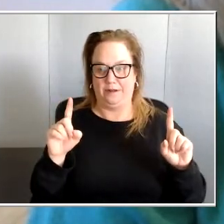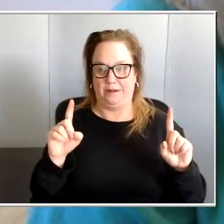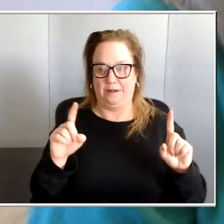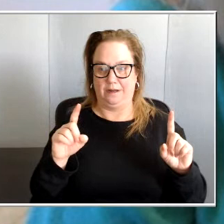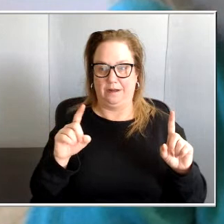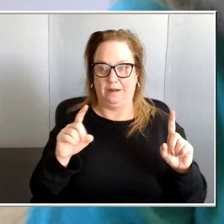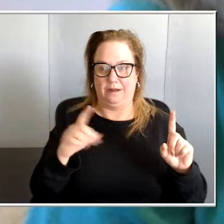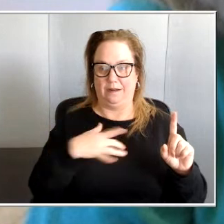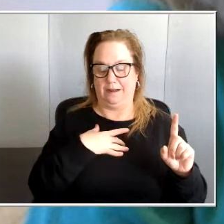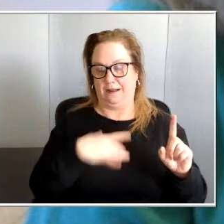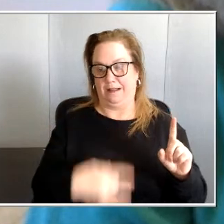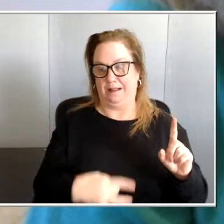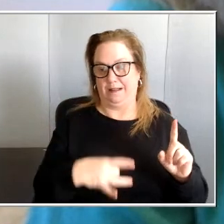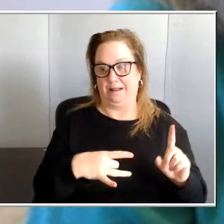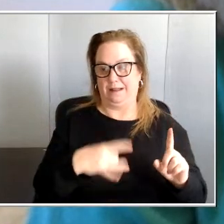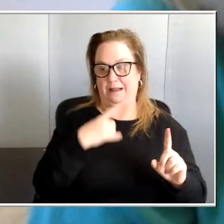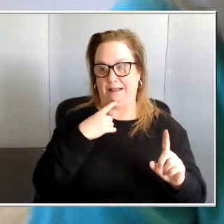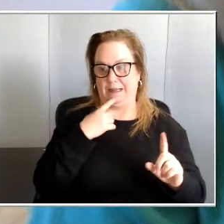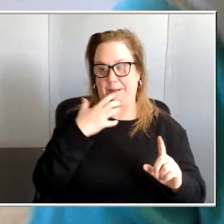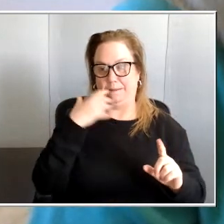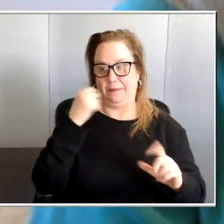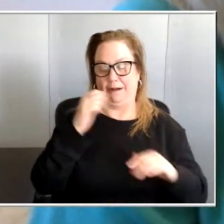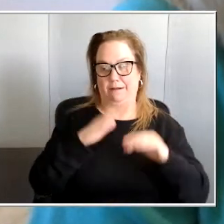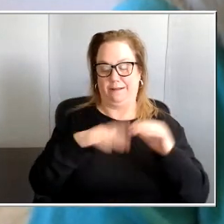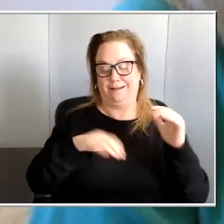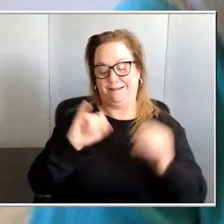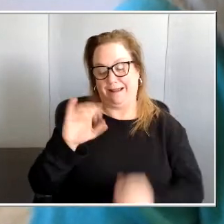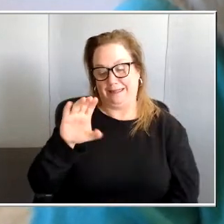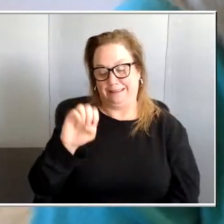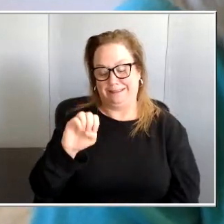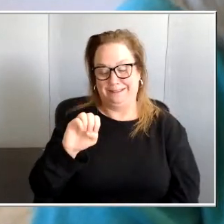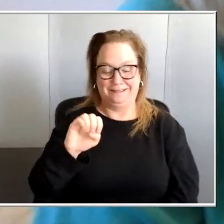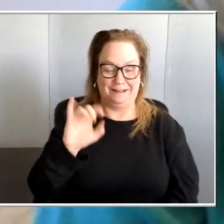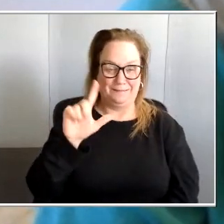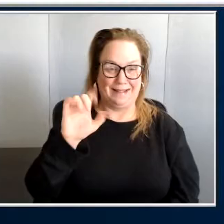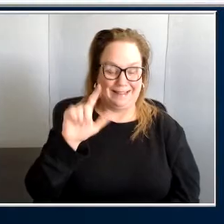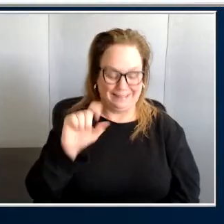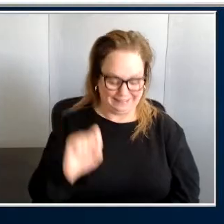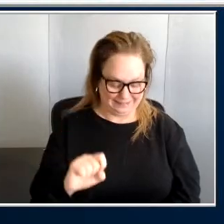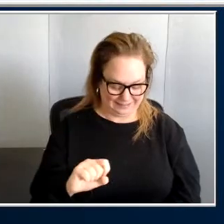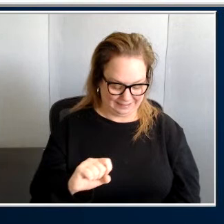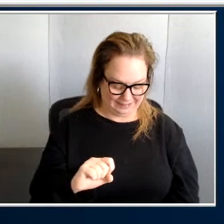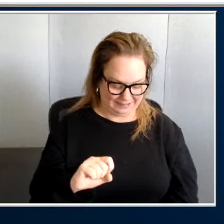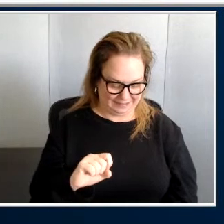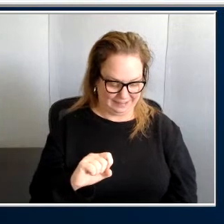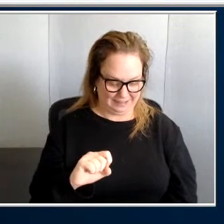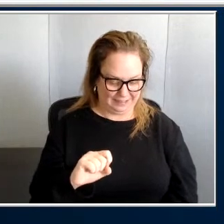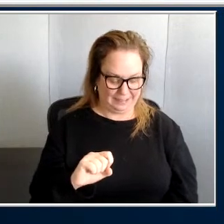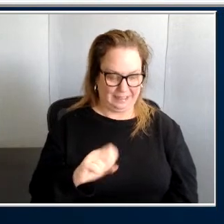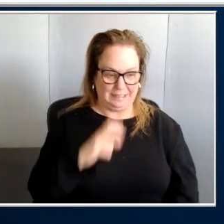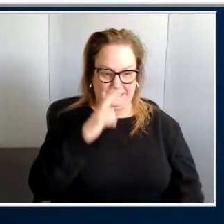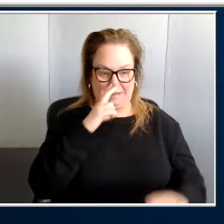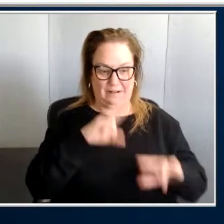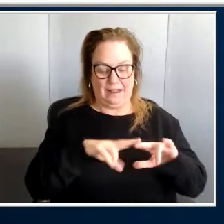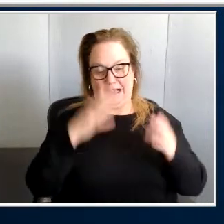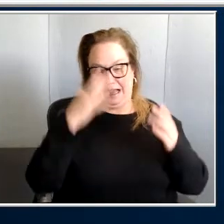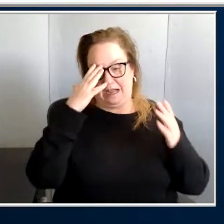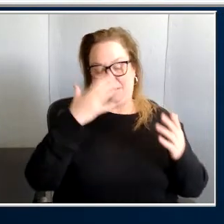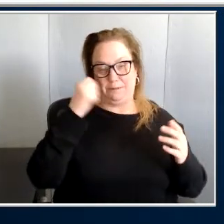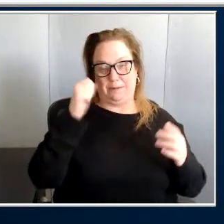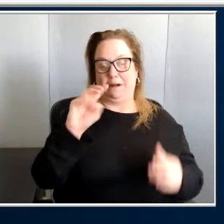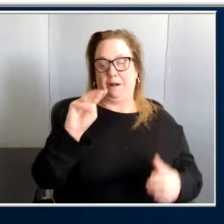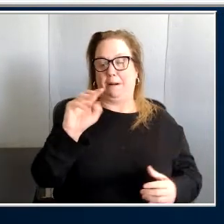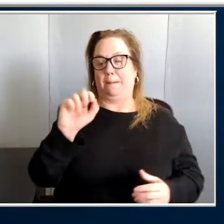I say I like it better than icing. But yeah. It sounds like a fun sensation. I don't know what's better than marshmallows on your